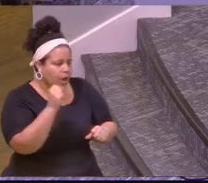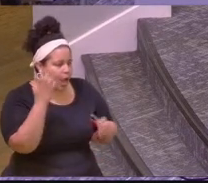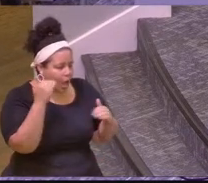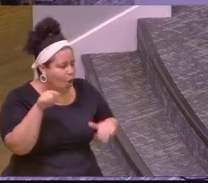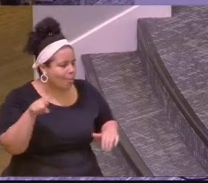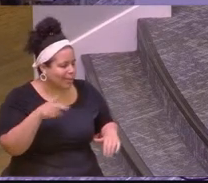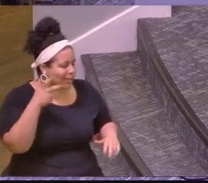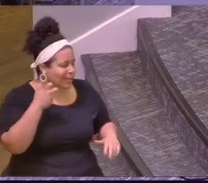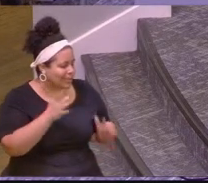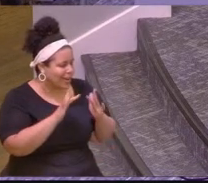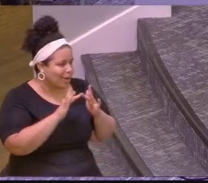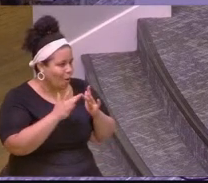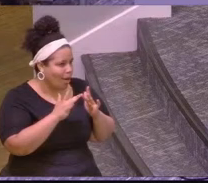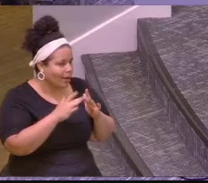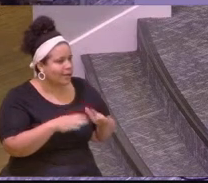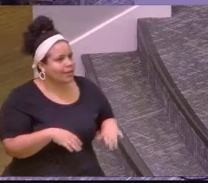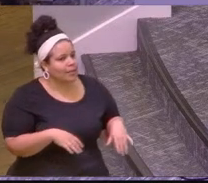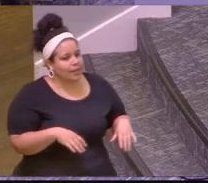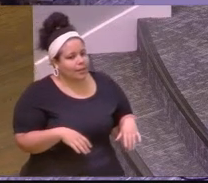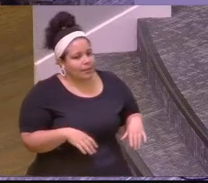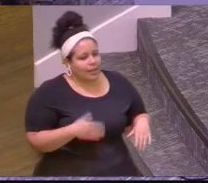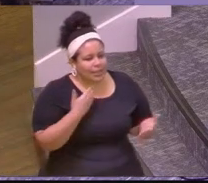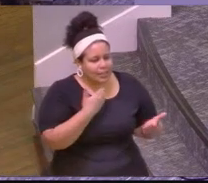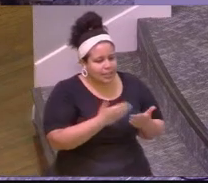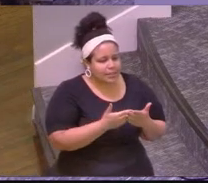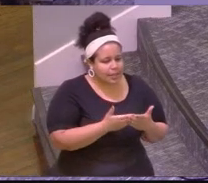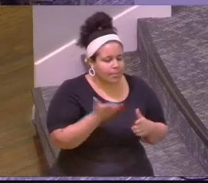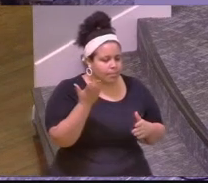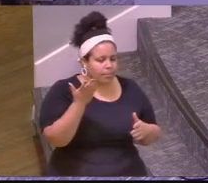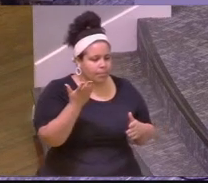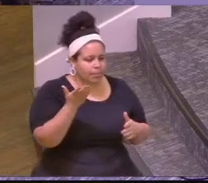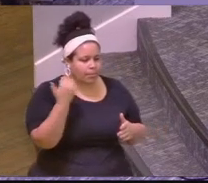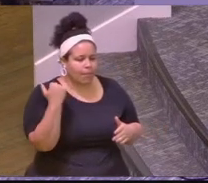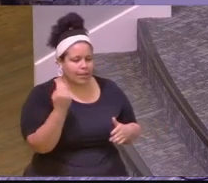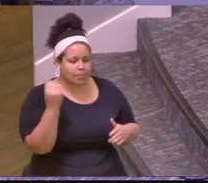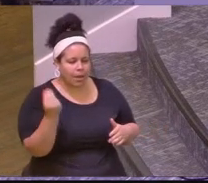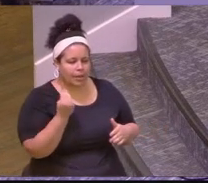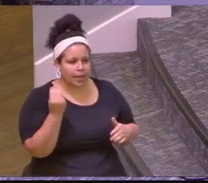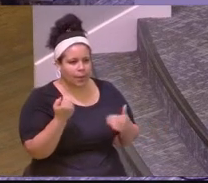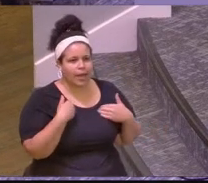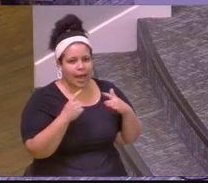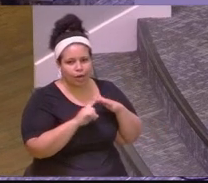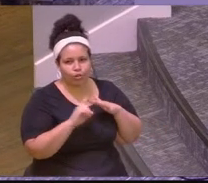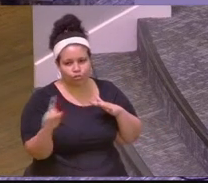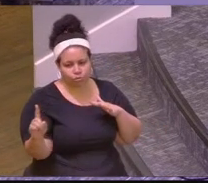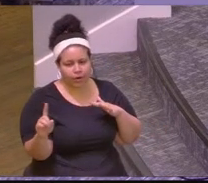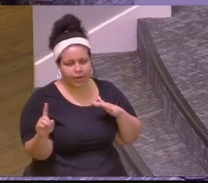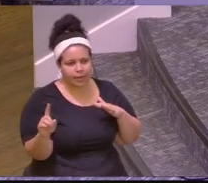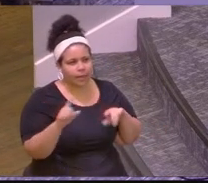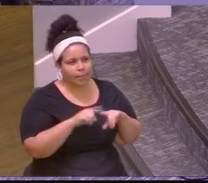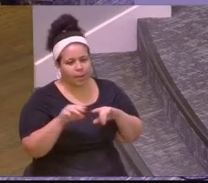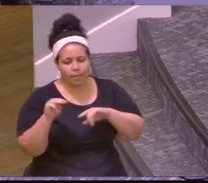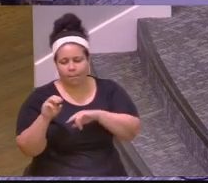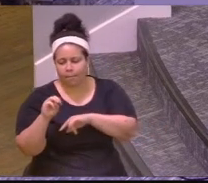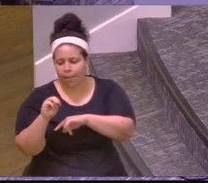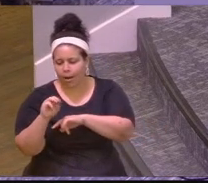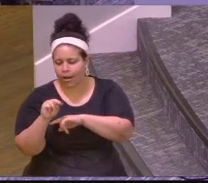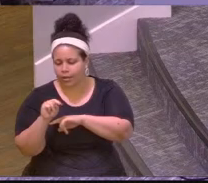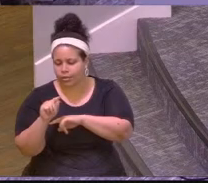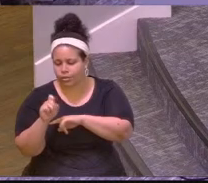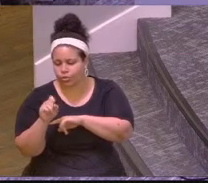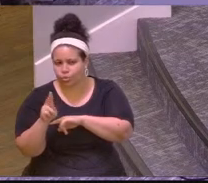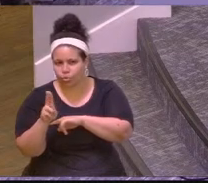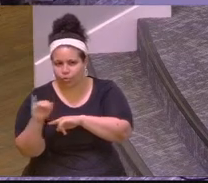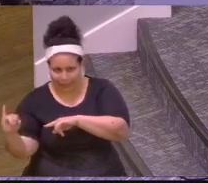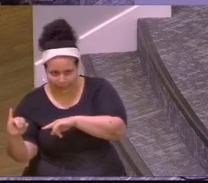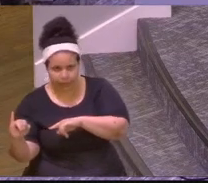actually had a retreat with Cabinet Monday, and Montessori was one of the things we talked about. We just talked about thinking out